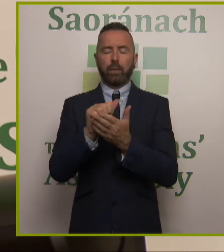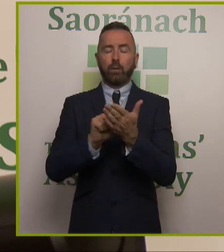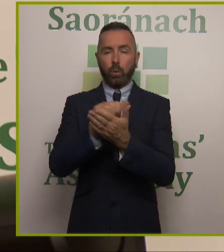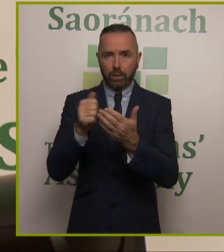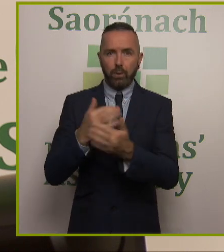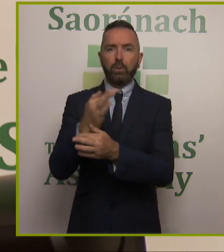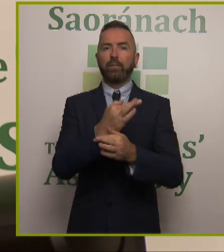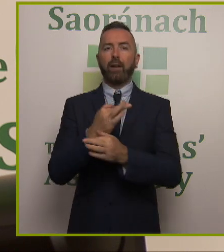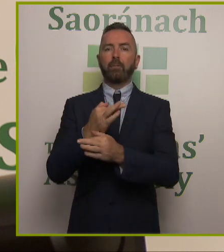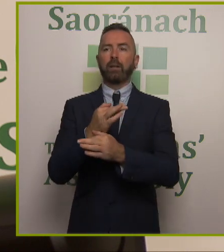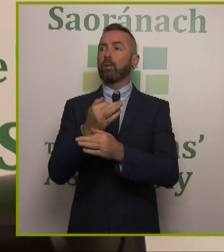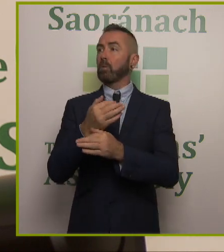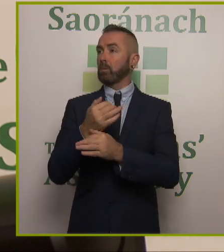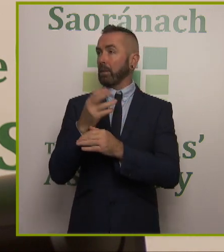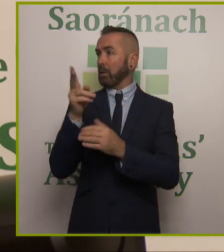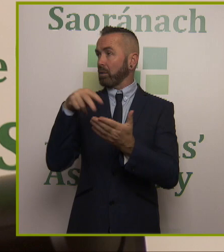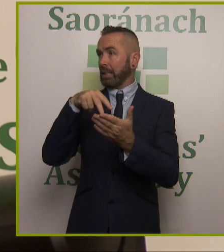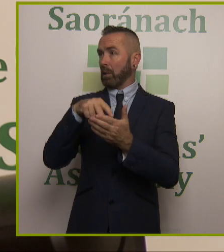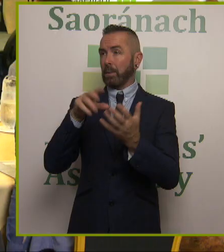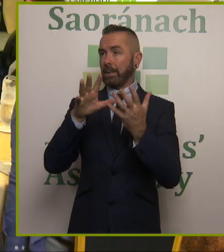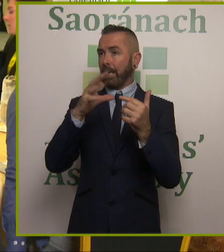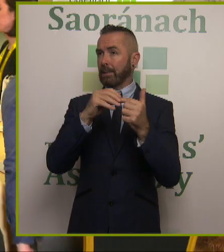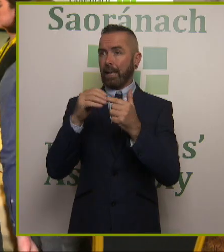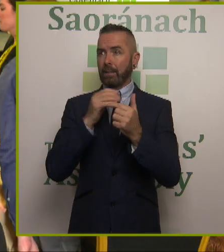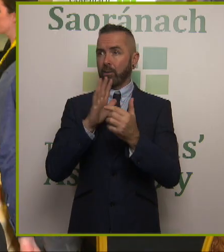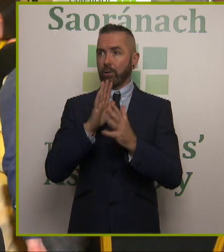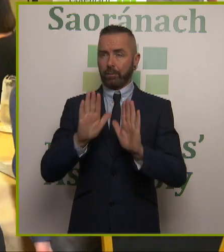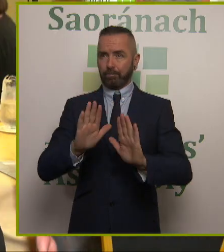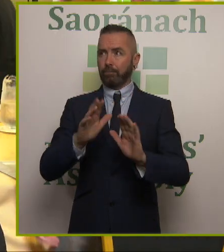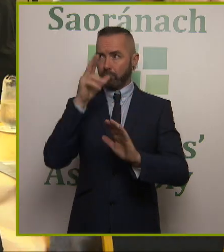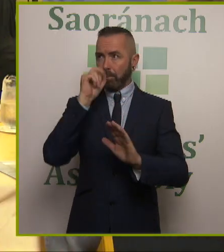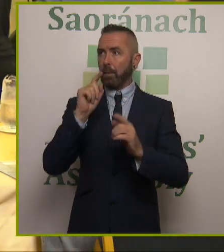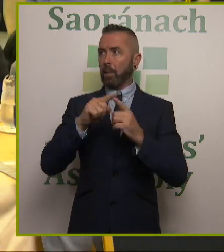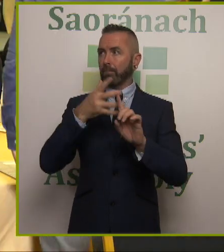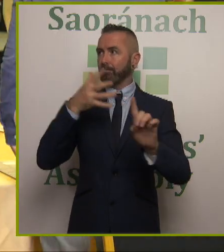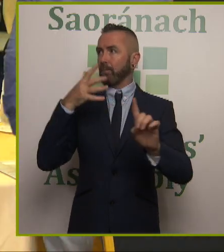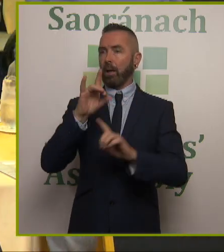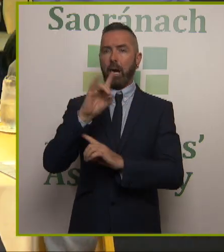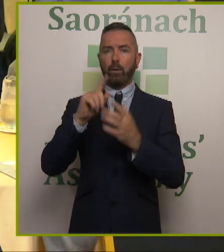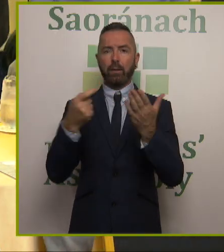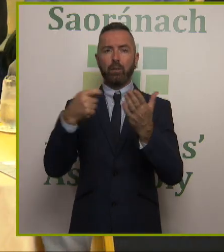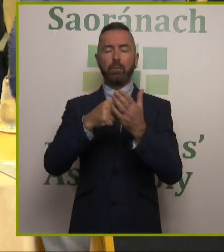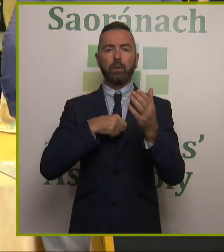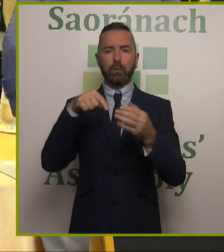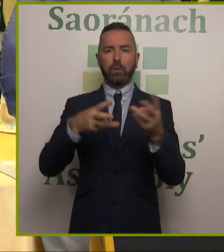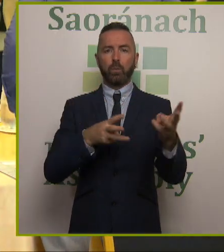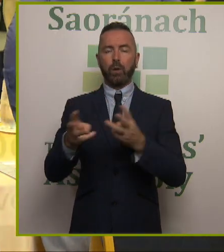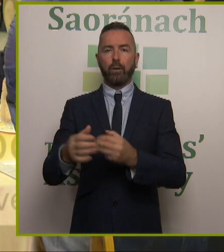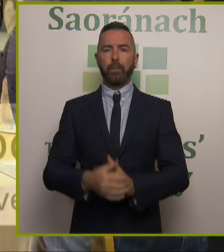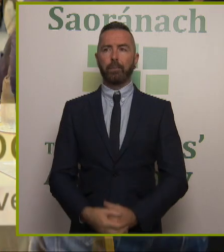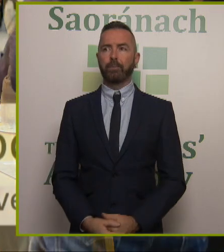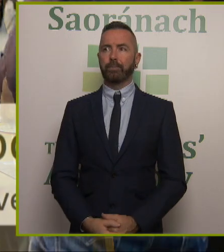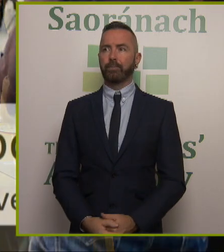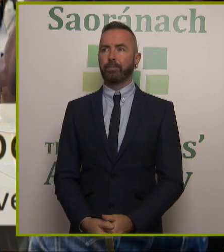mind if everyone could just stand up, and we'll just take 10 seconds just to remember and acknowledge Howard and his contribution to the work.